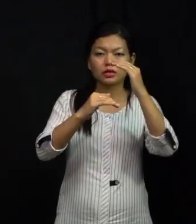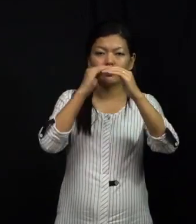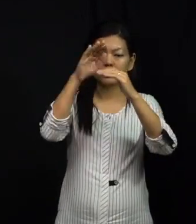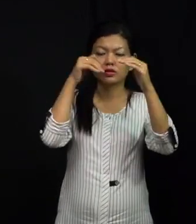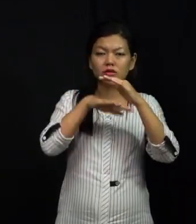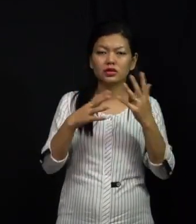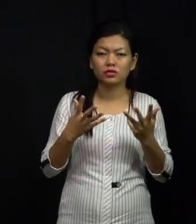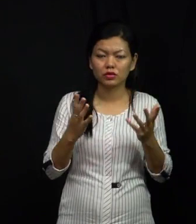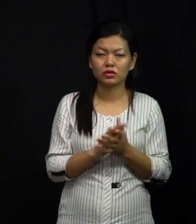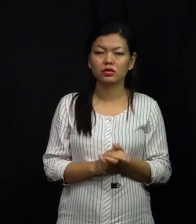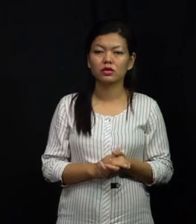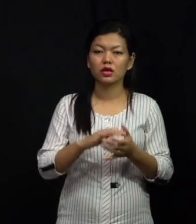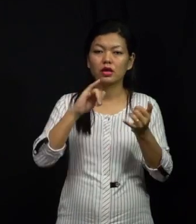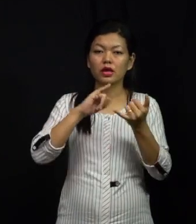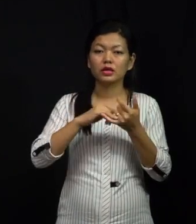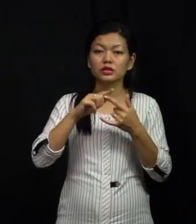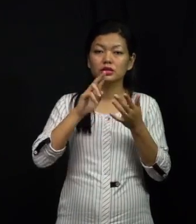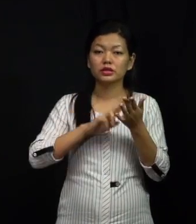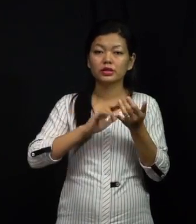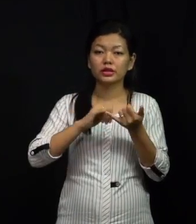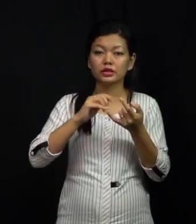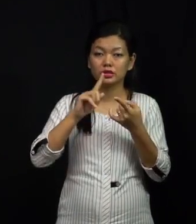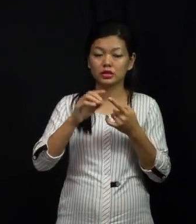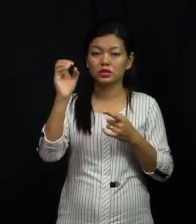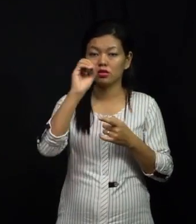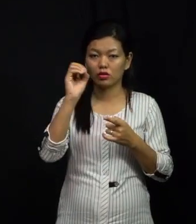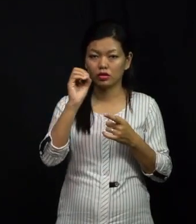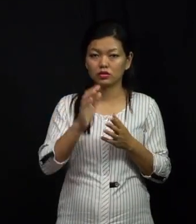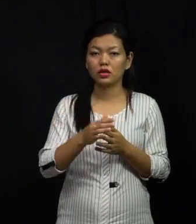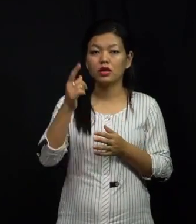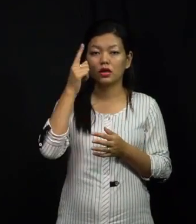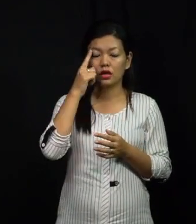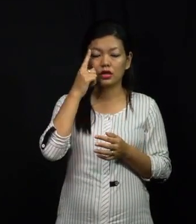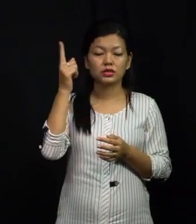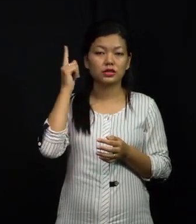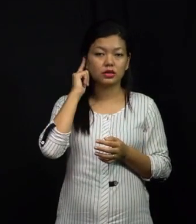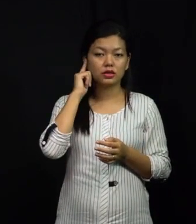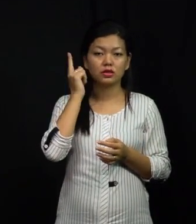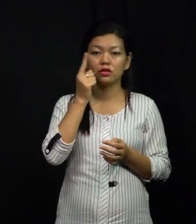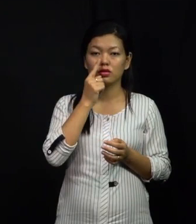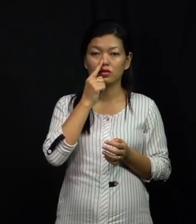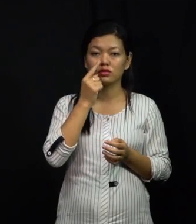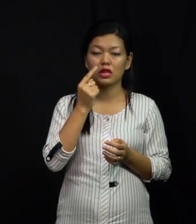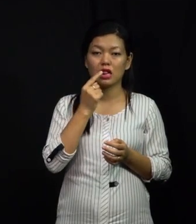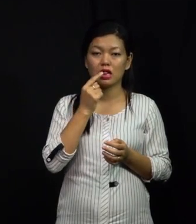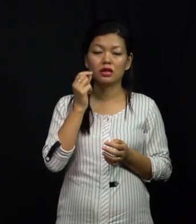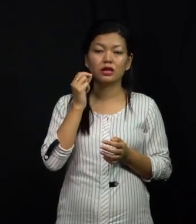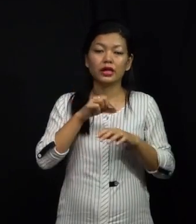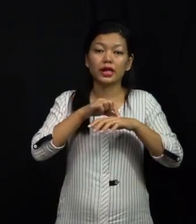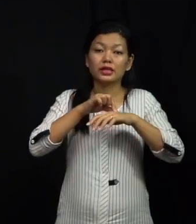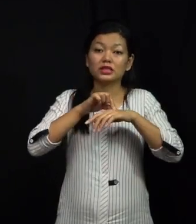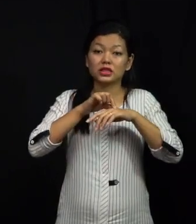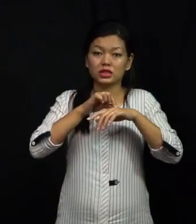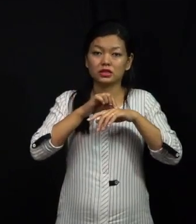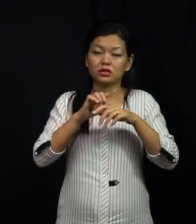Sense organs means the eyes, the ear, the nose, the tongue and the skin, right? So all these are developed during